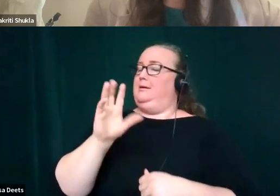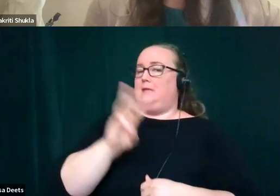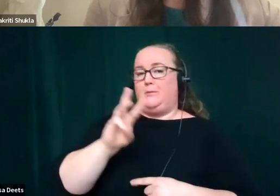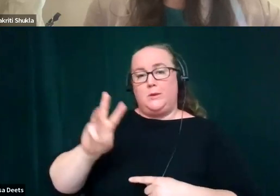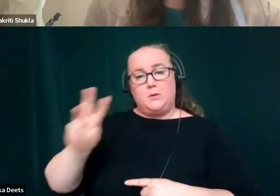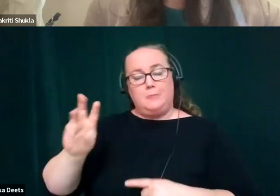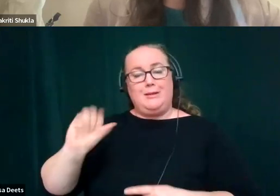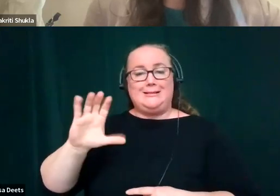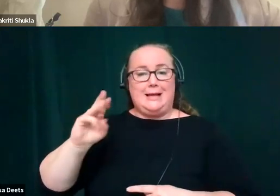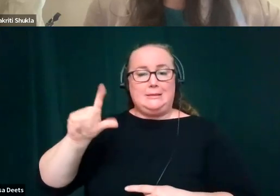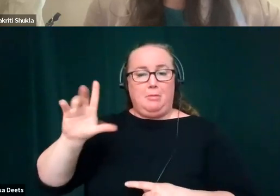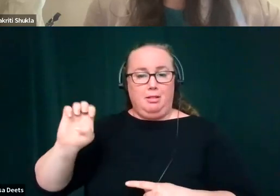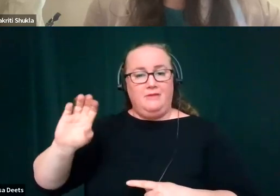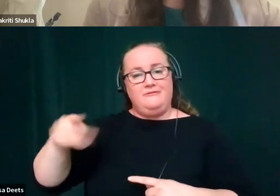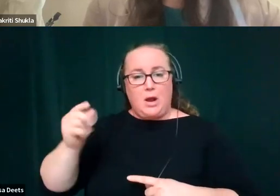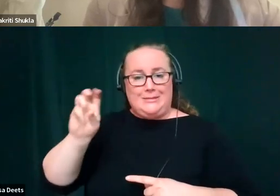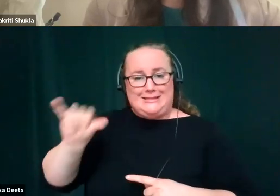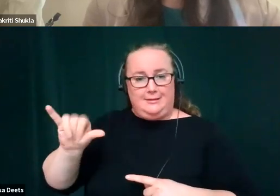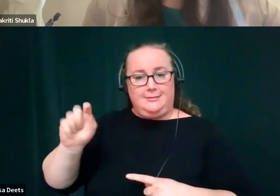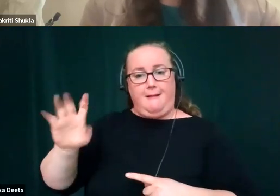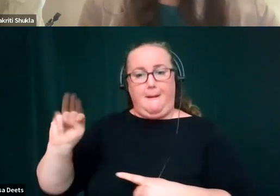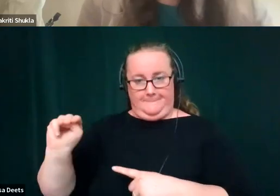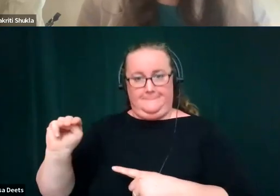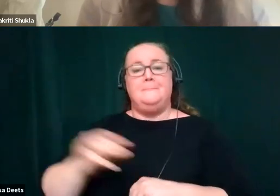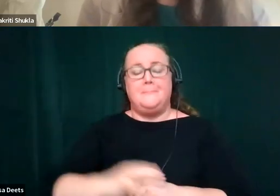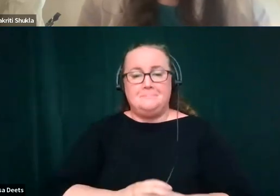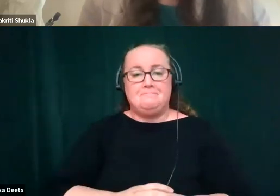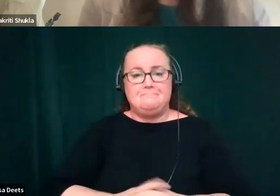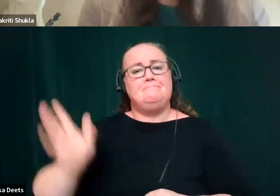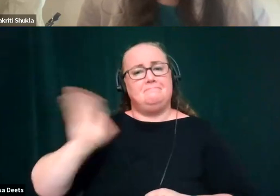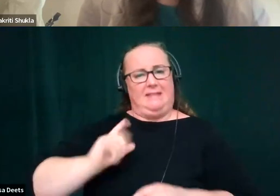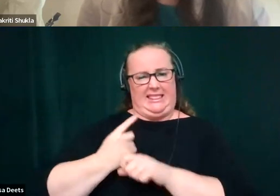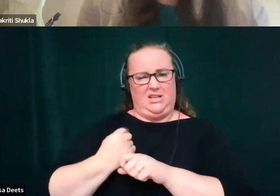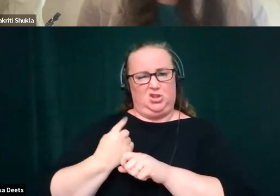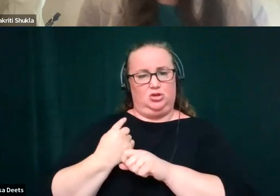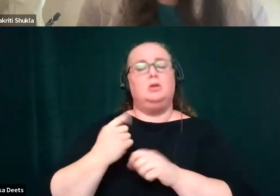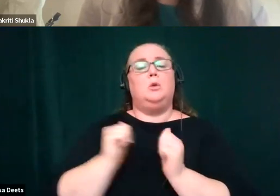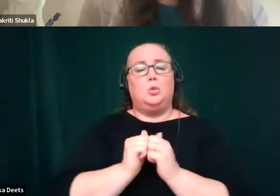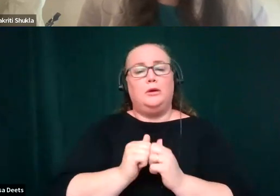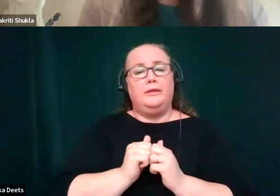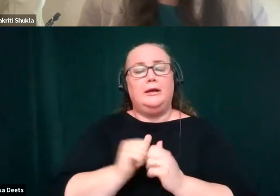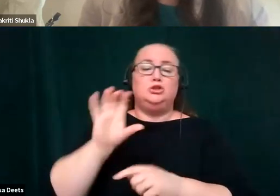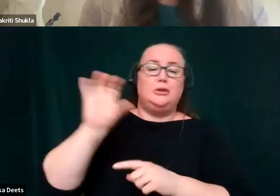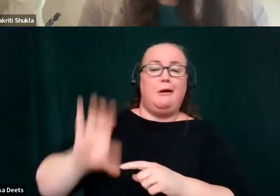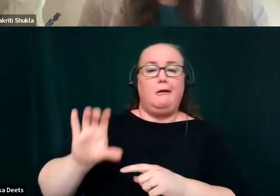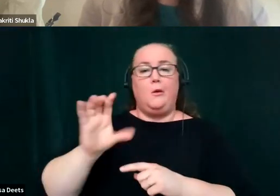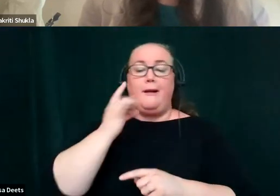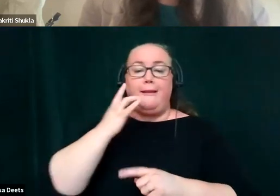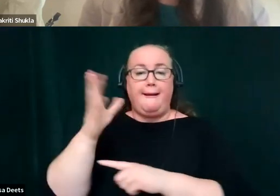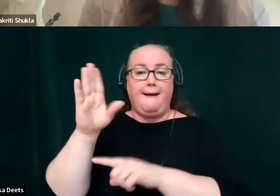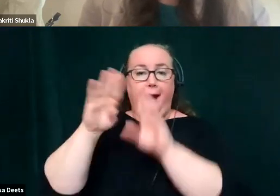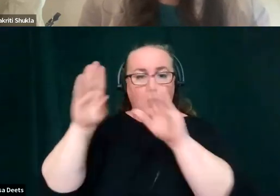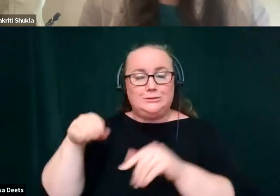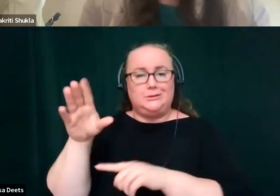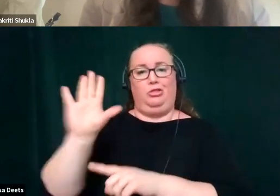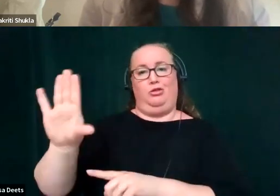accessiblepharmacy.com. One of the ones we did last year was in collaboration with the Chicago Lighthouse's optometrist, Dr. Kelly Scherer, as well